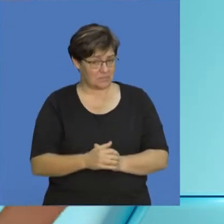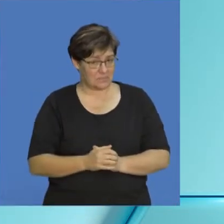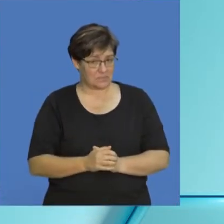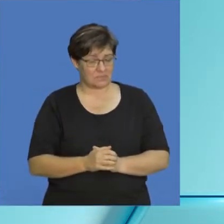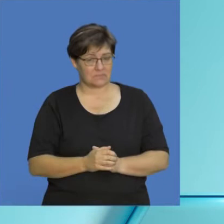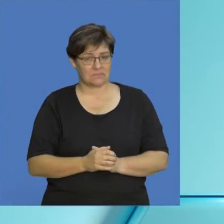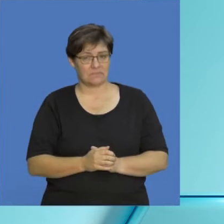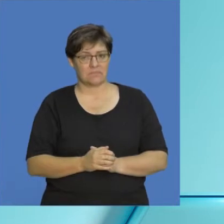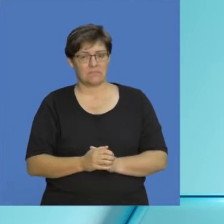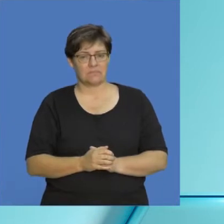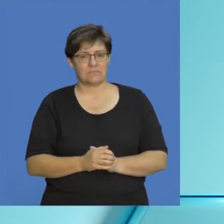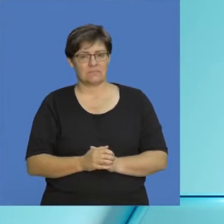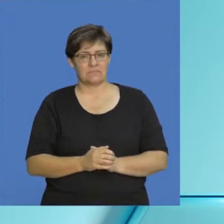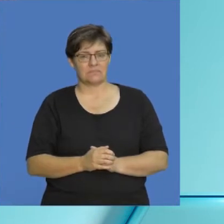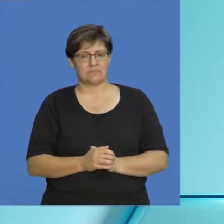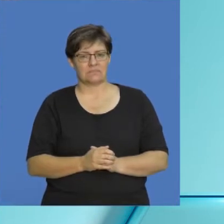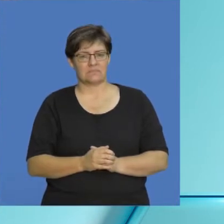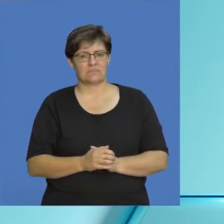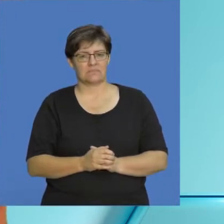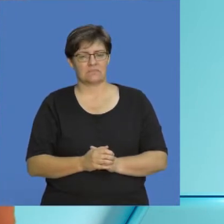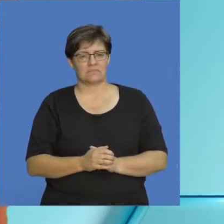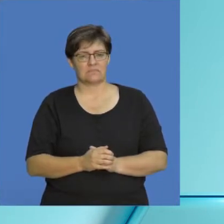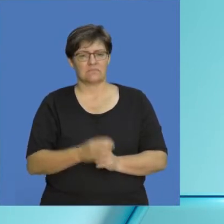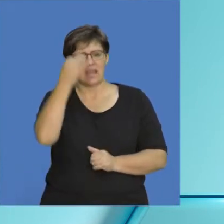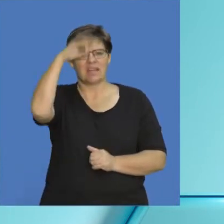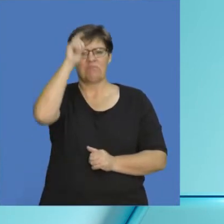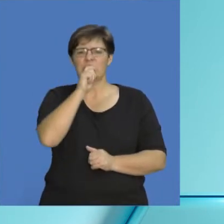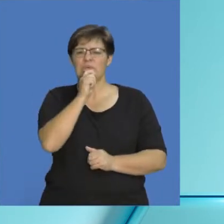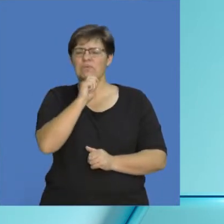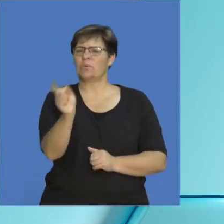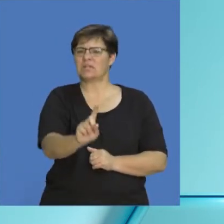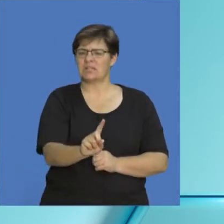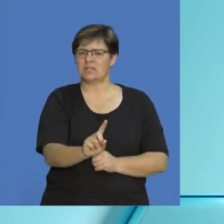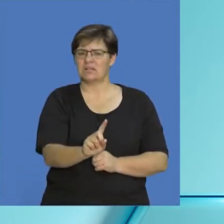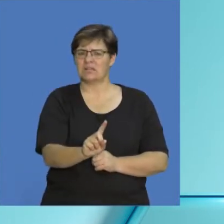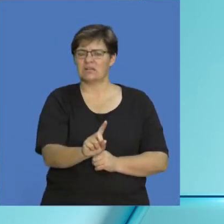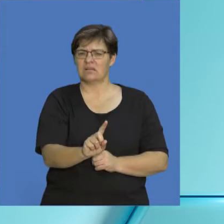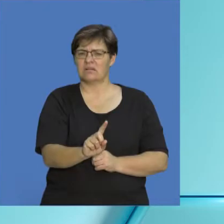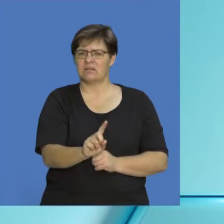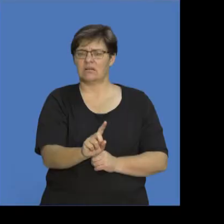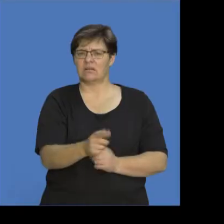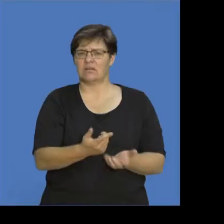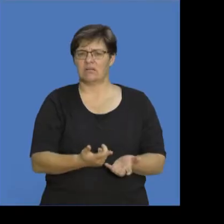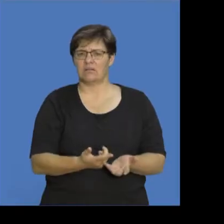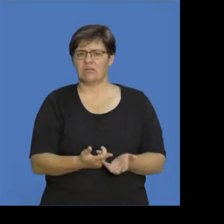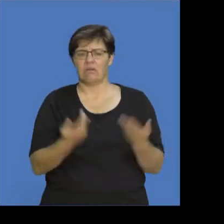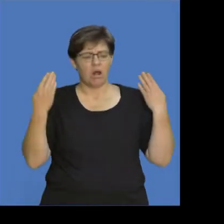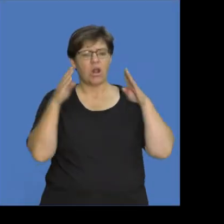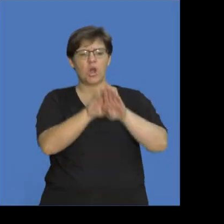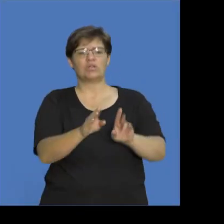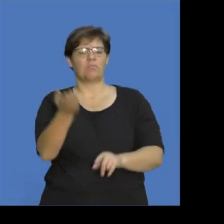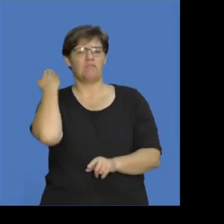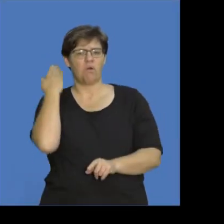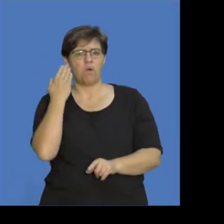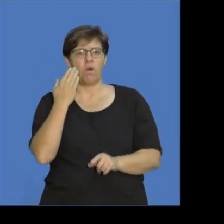also, what did the government use to decide on the level of lockdown from